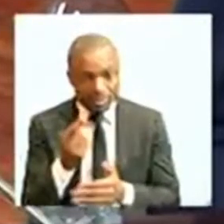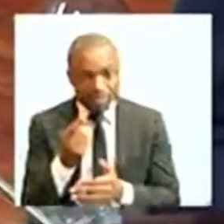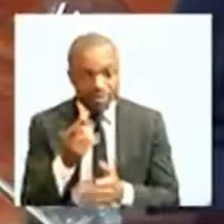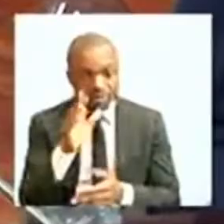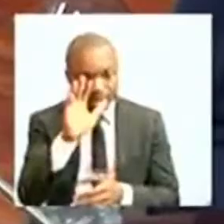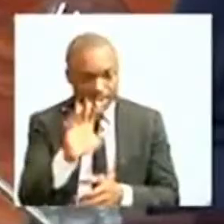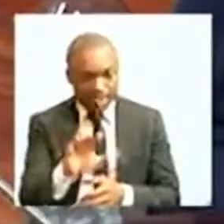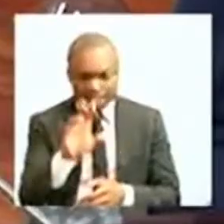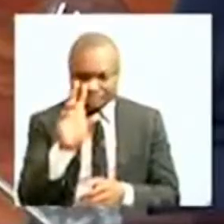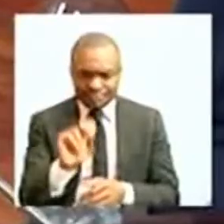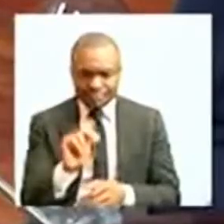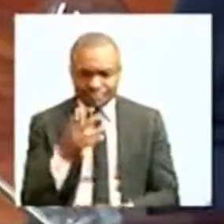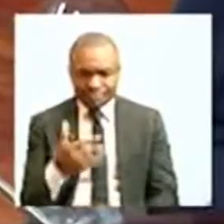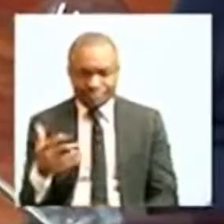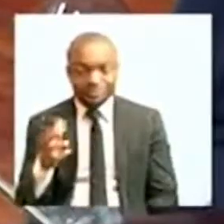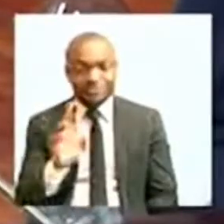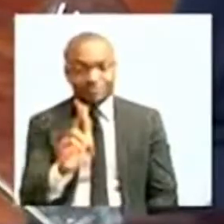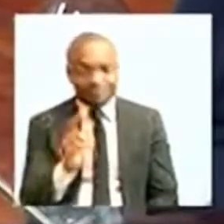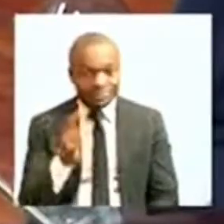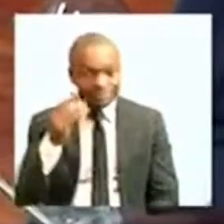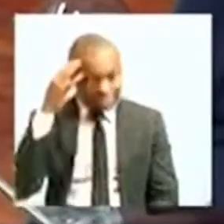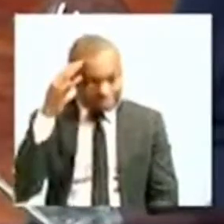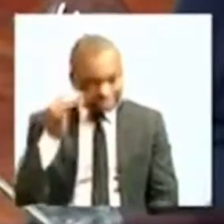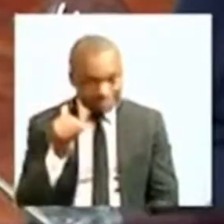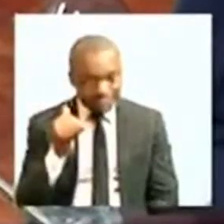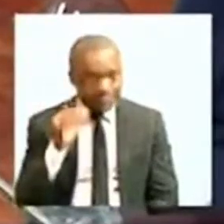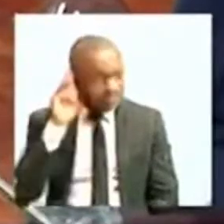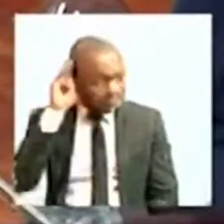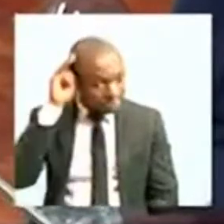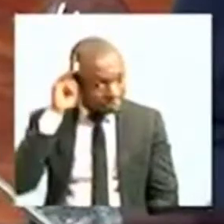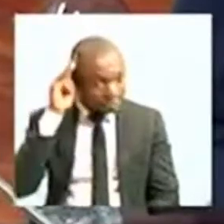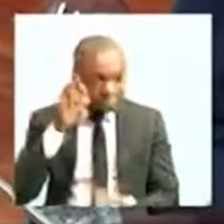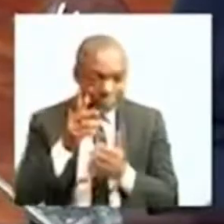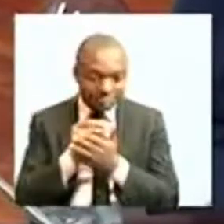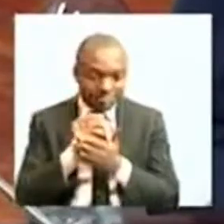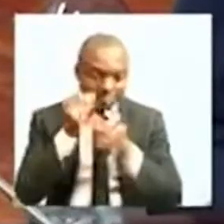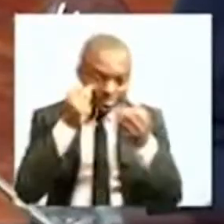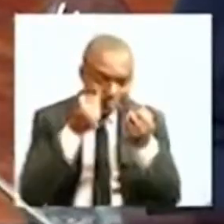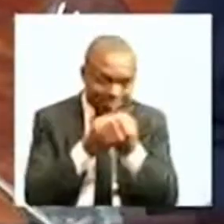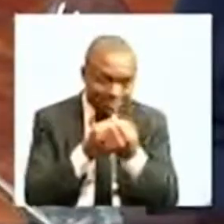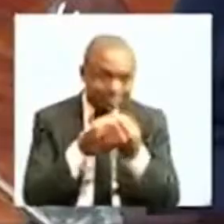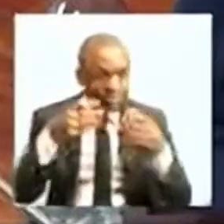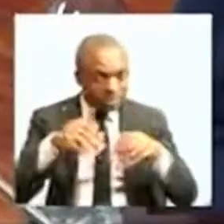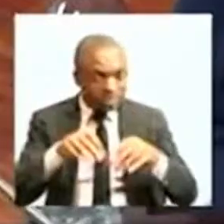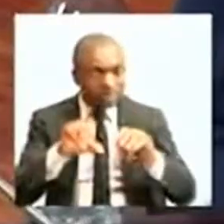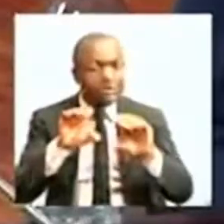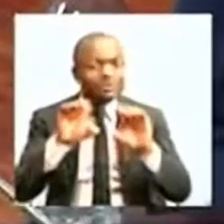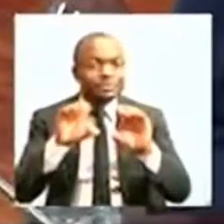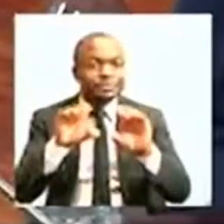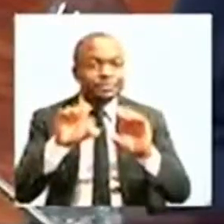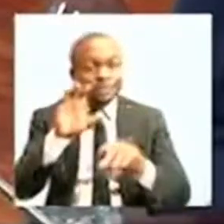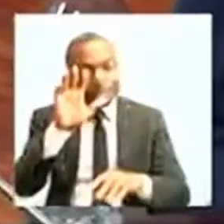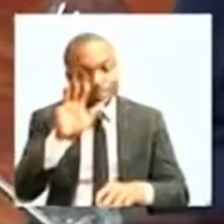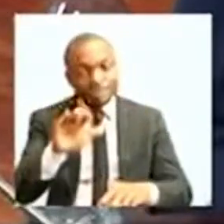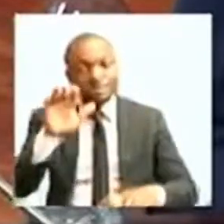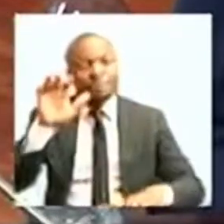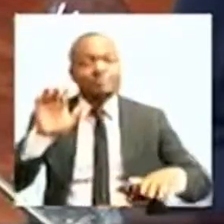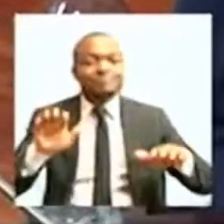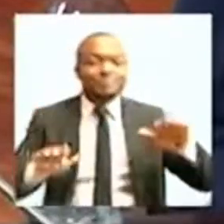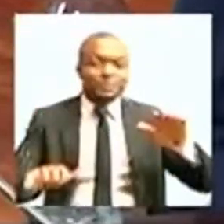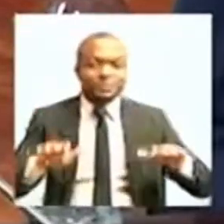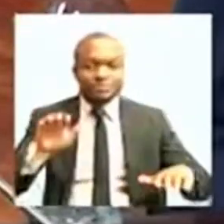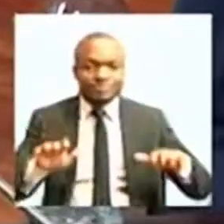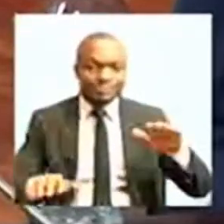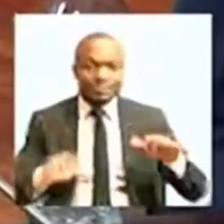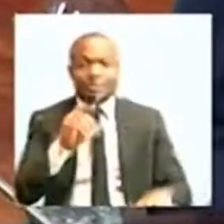is no such thing as retention, because Ministry of Finance is funding continuously and there's a budget provision for